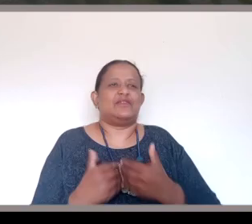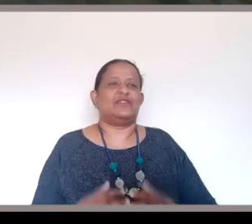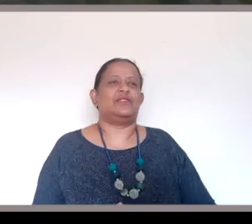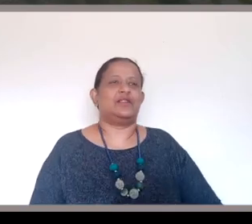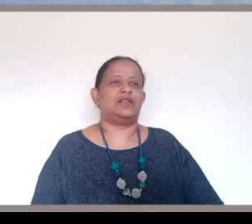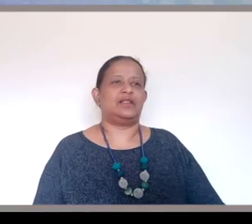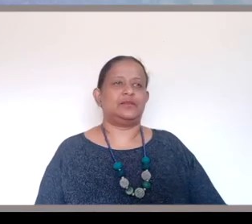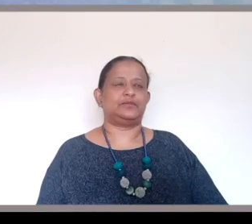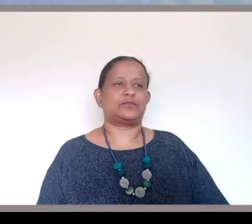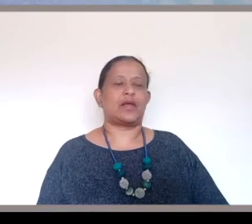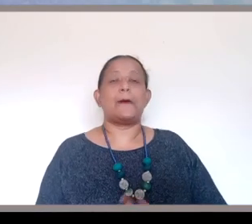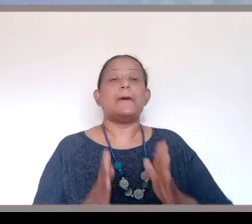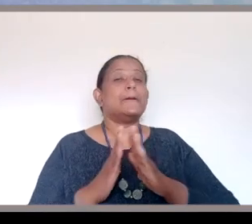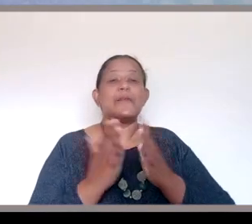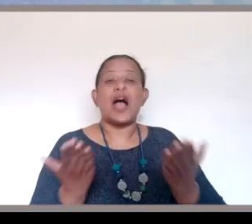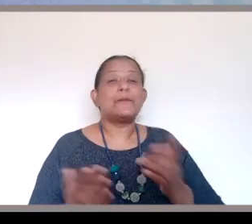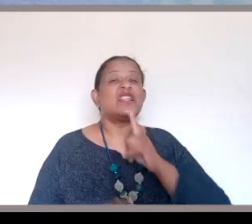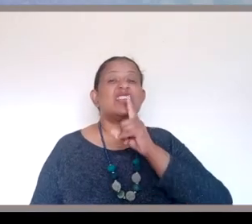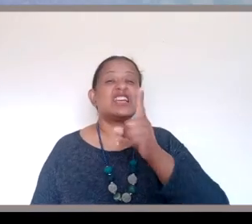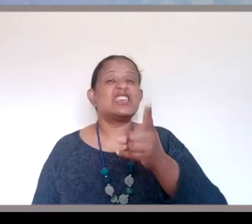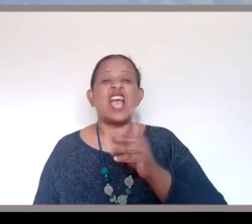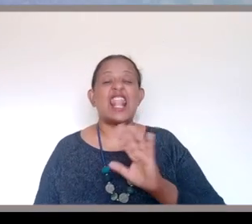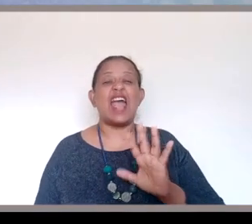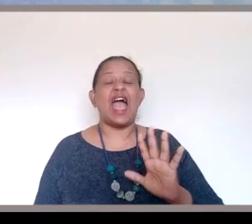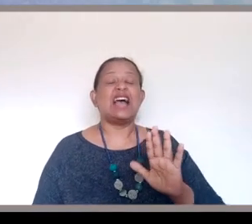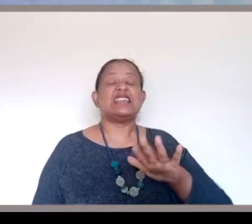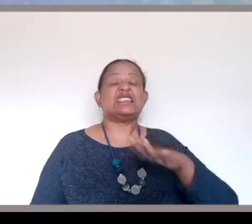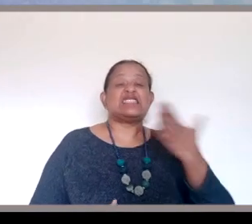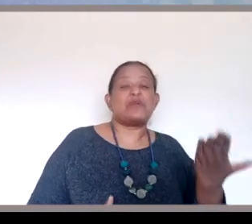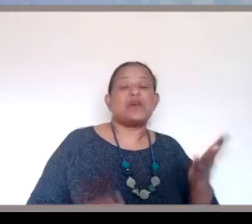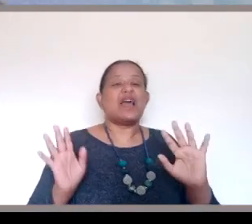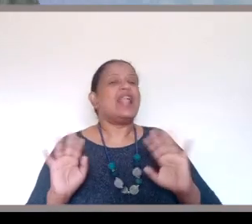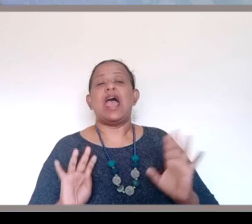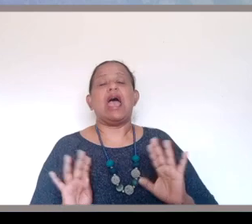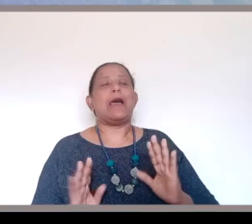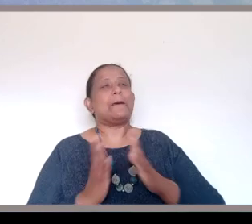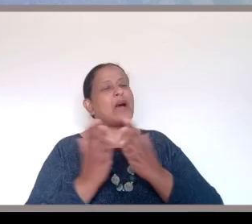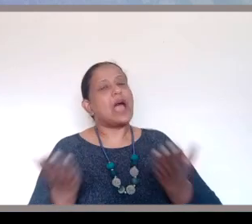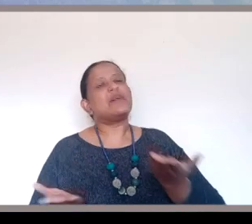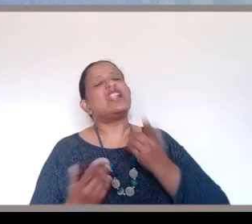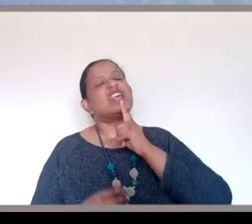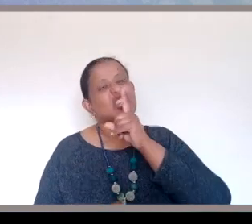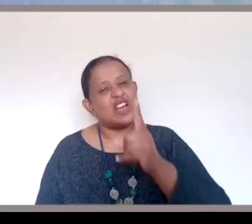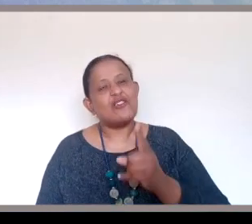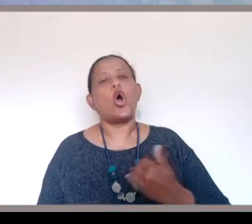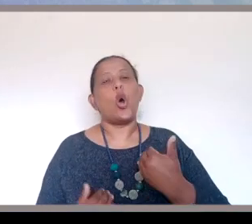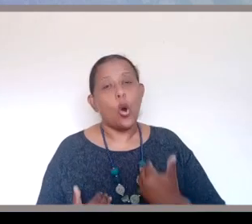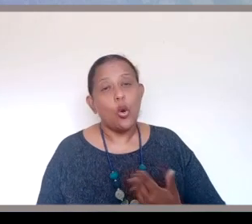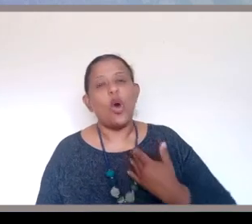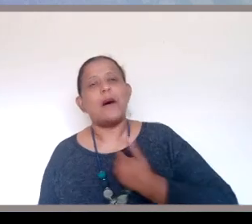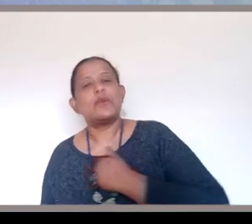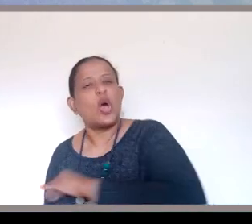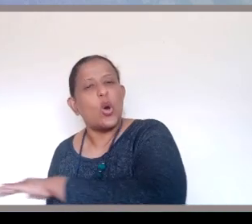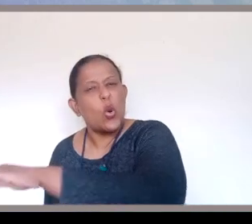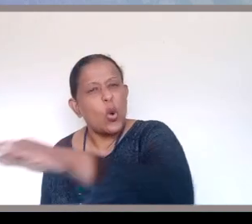note here, it doesn't say if you are being. No, it says when, right? It's just